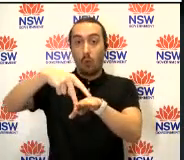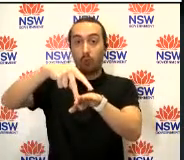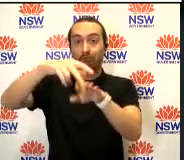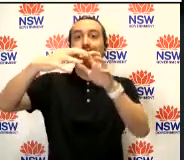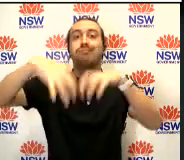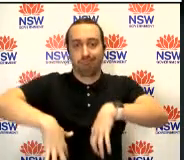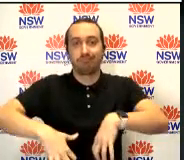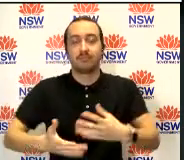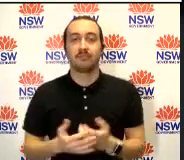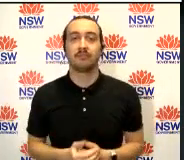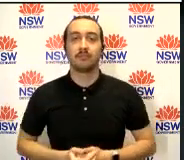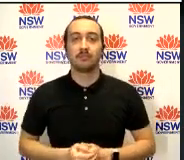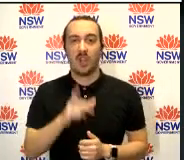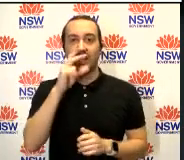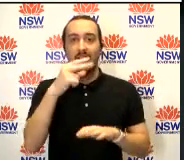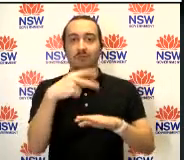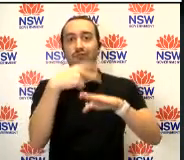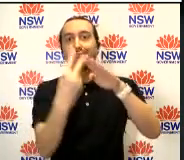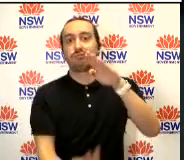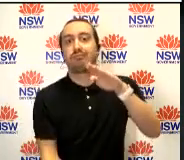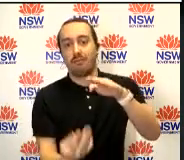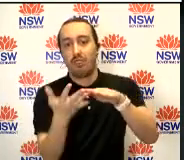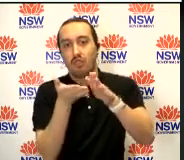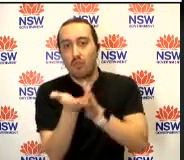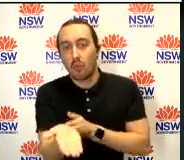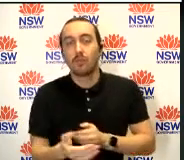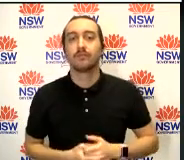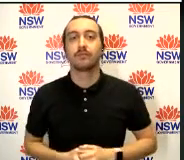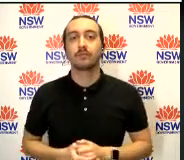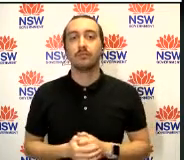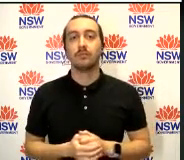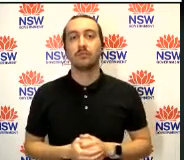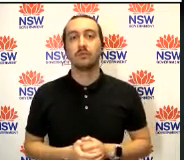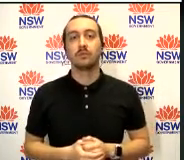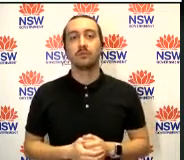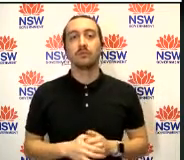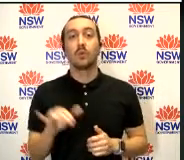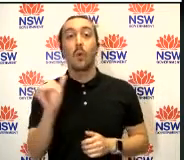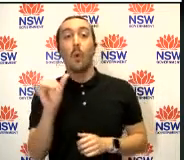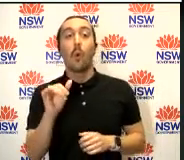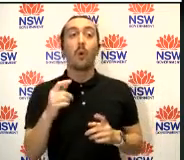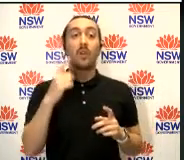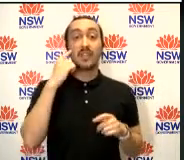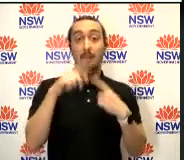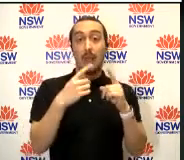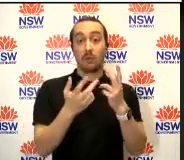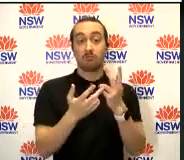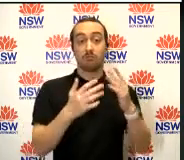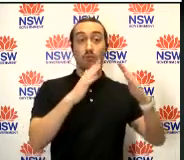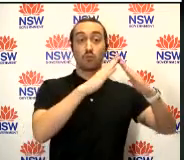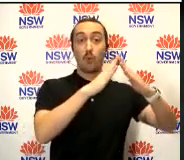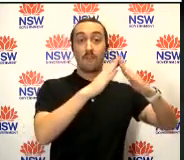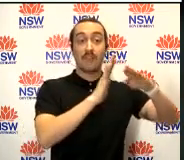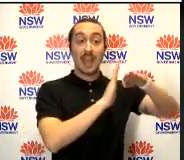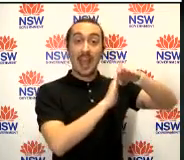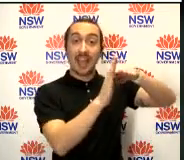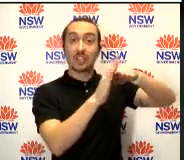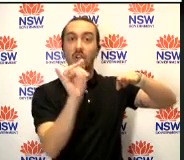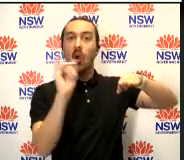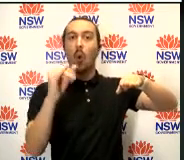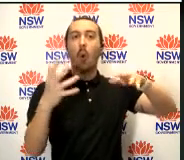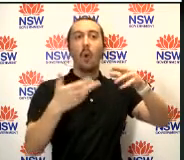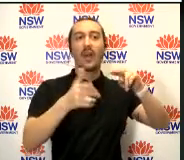Secondly, you would need to identify if there is an open edges, voids or penetrations where persons may fall that